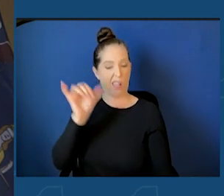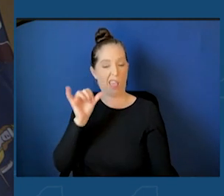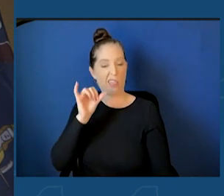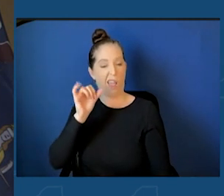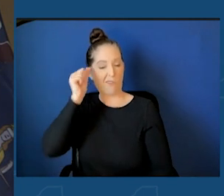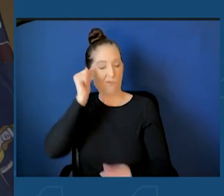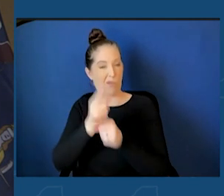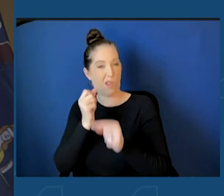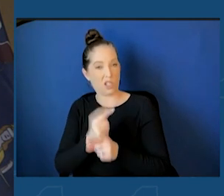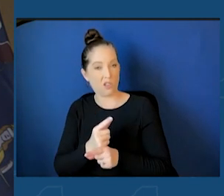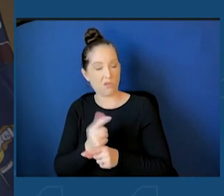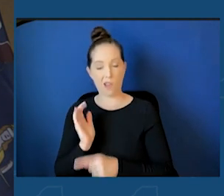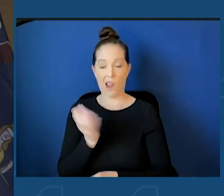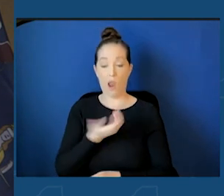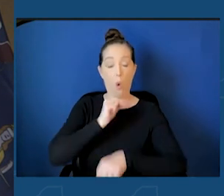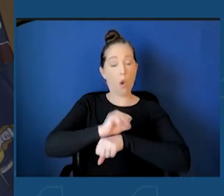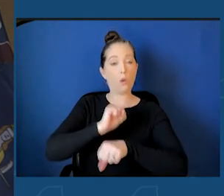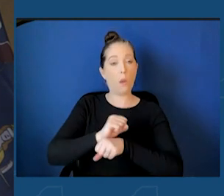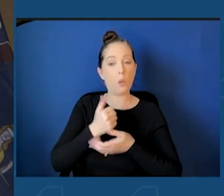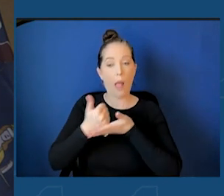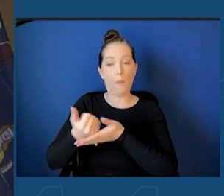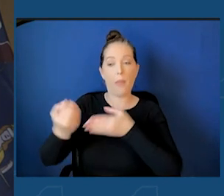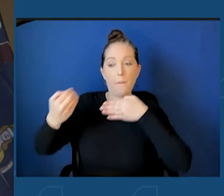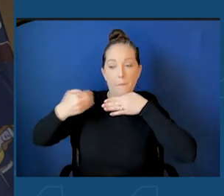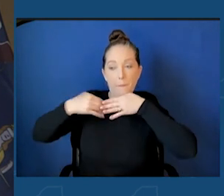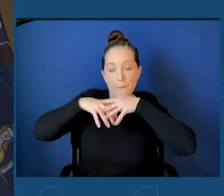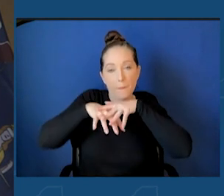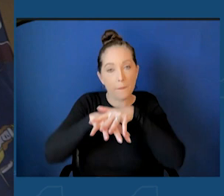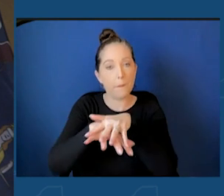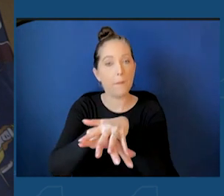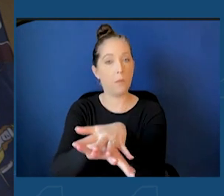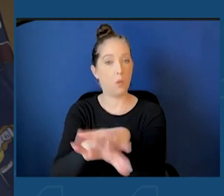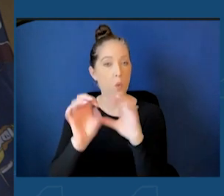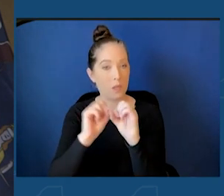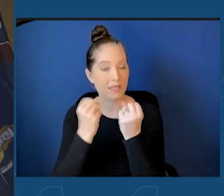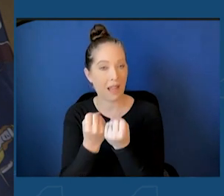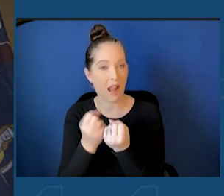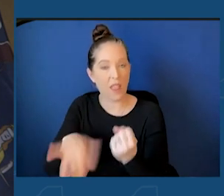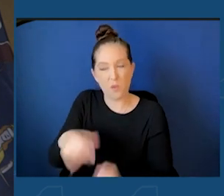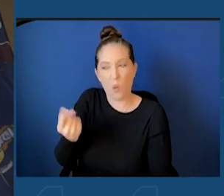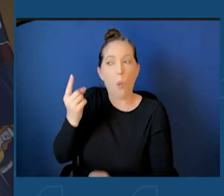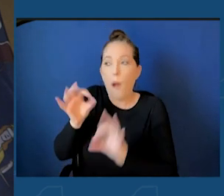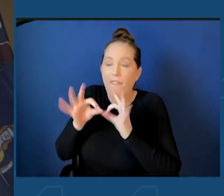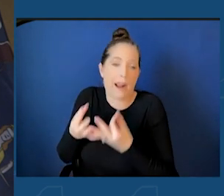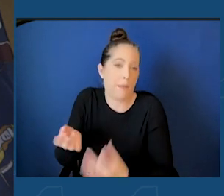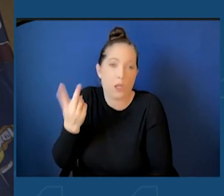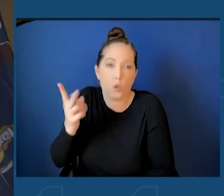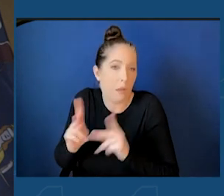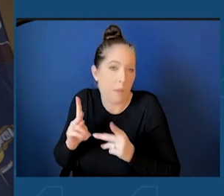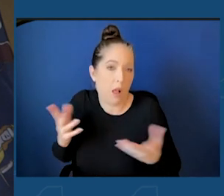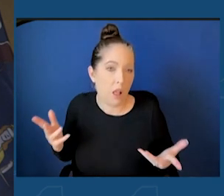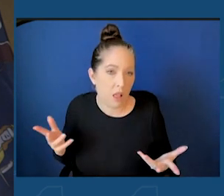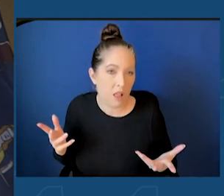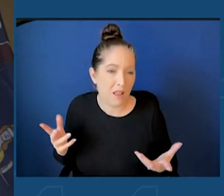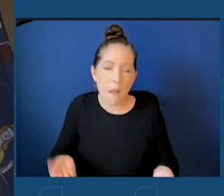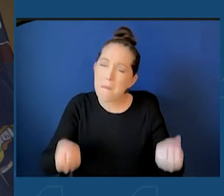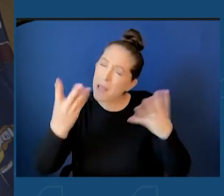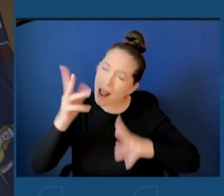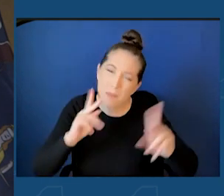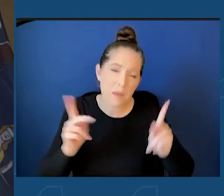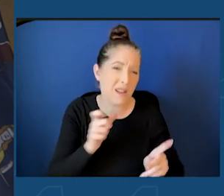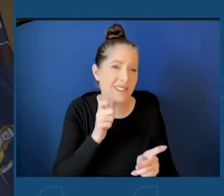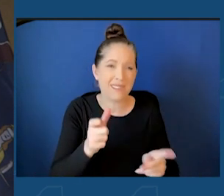them integrate into society, but that was one family and two people we could help. So many people didn't get that. And